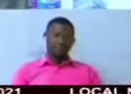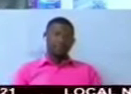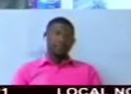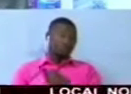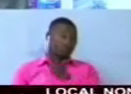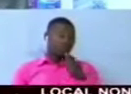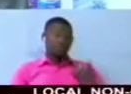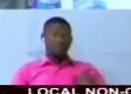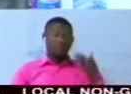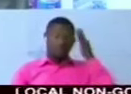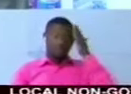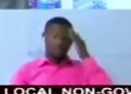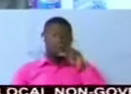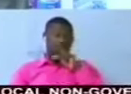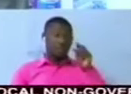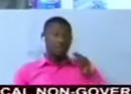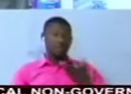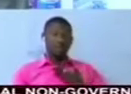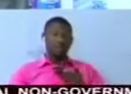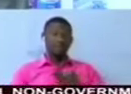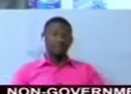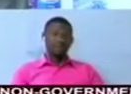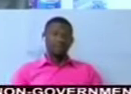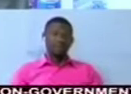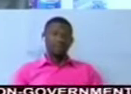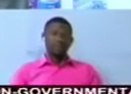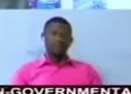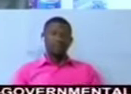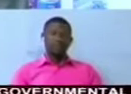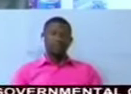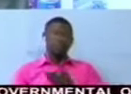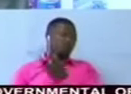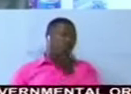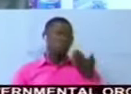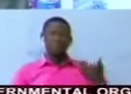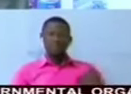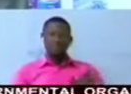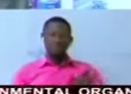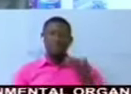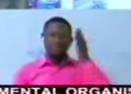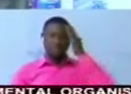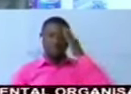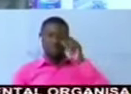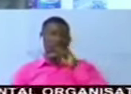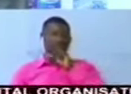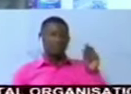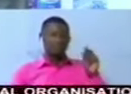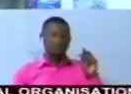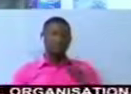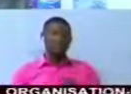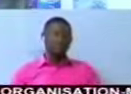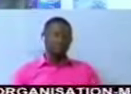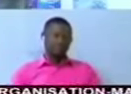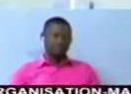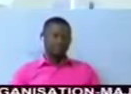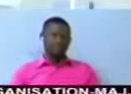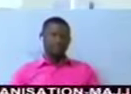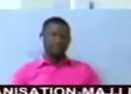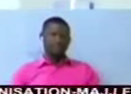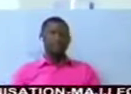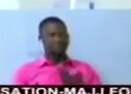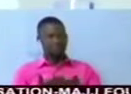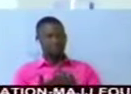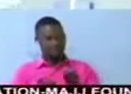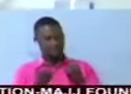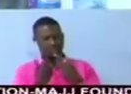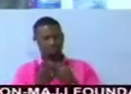of those people, I knew their name. I don't know their names. Hamna sen tour ñoo ñi. You know their names. Yeah. Yes, please tell us.